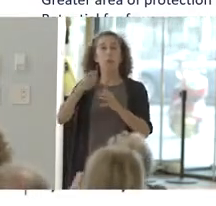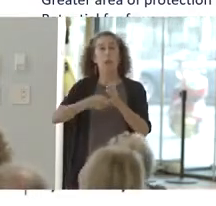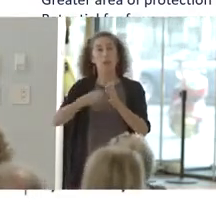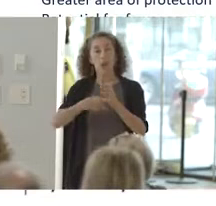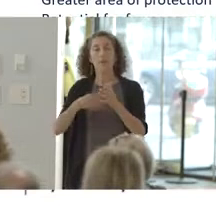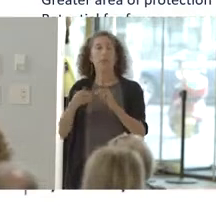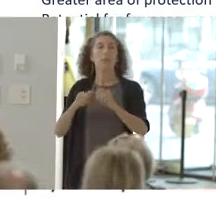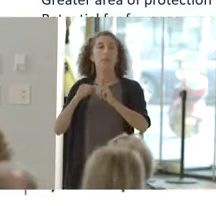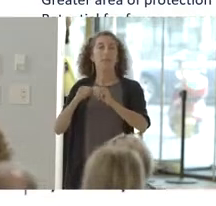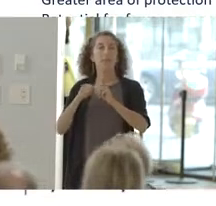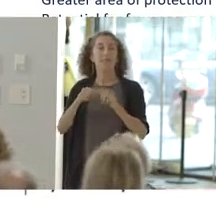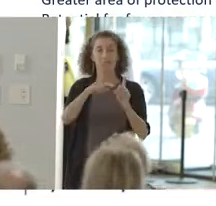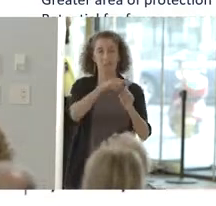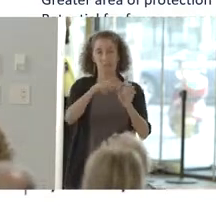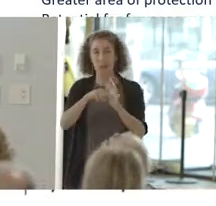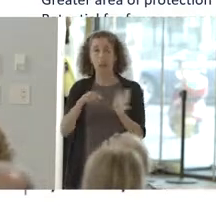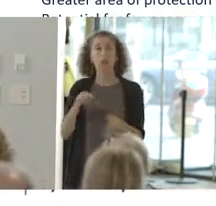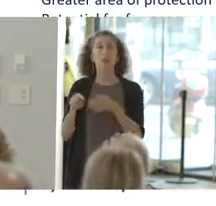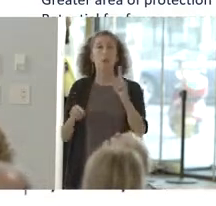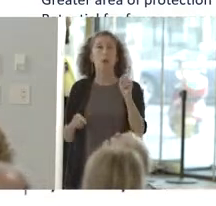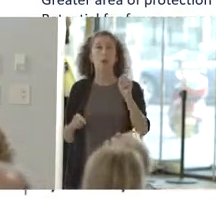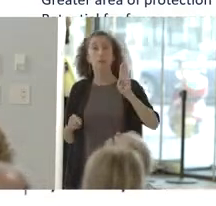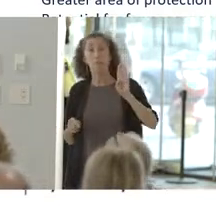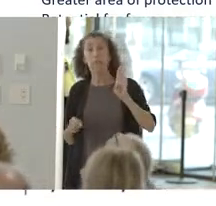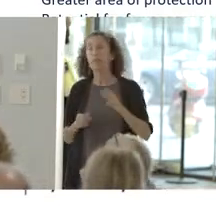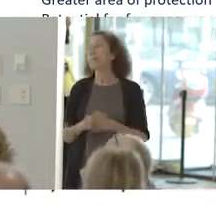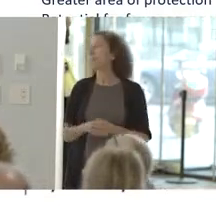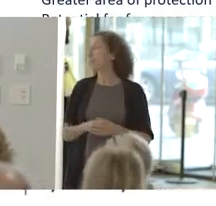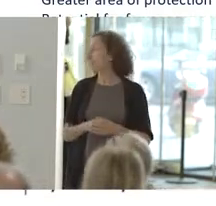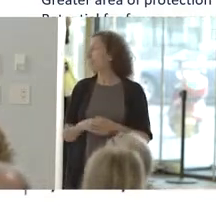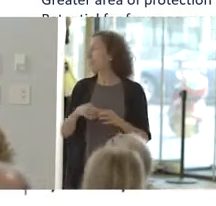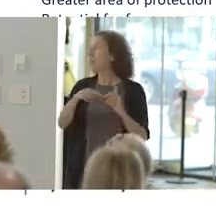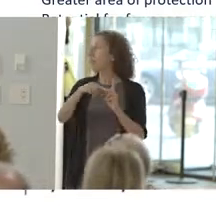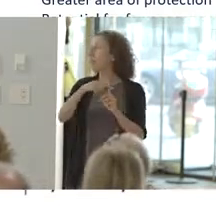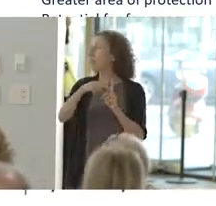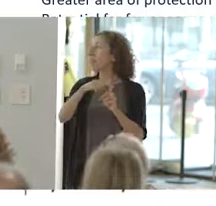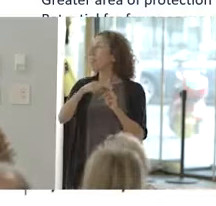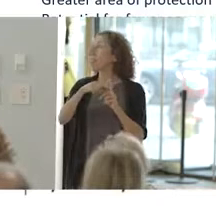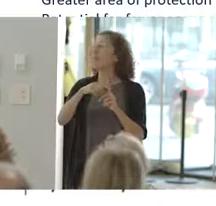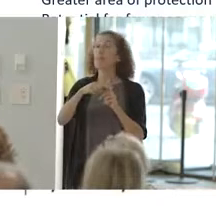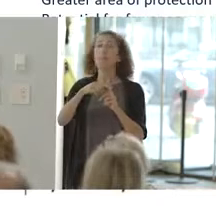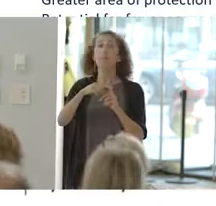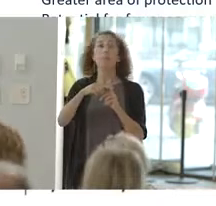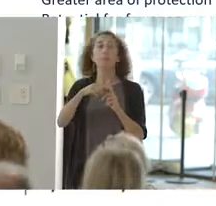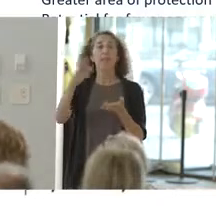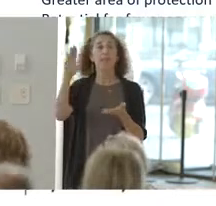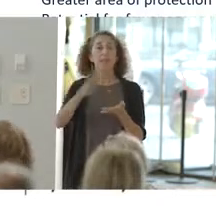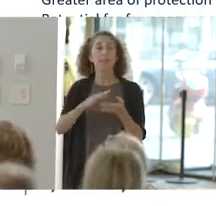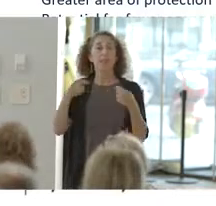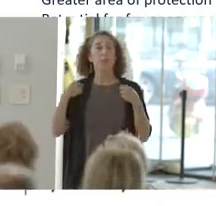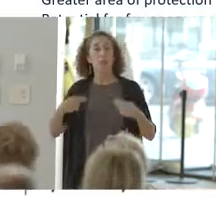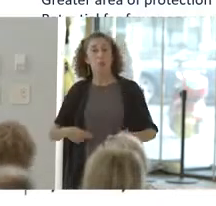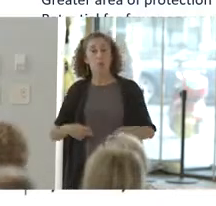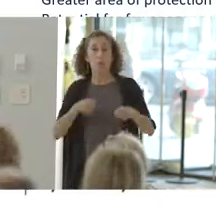result. In Reach 1B, there is more passive elements, meaning elements that don't need to be operated before a storm comes